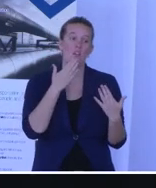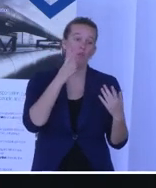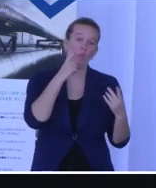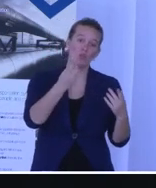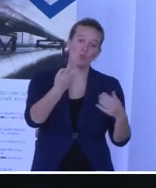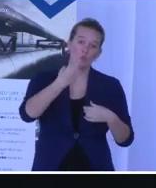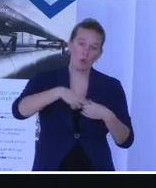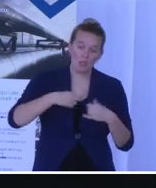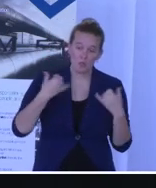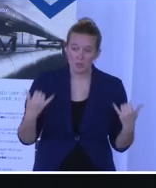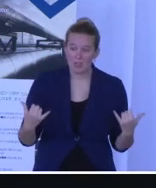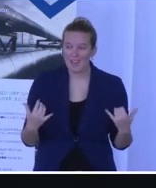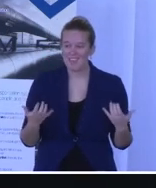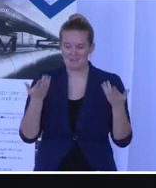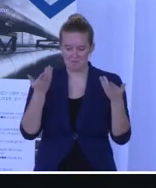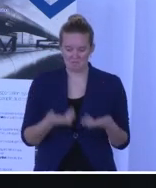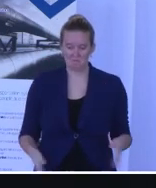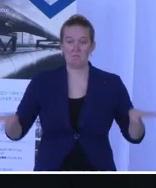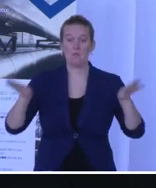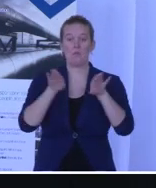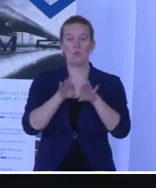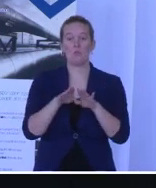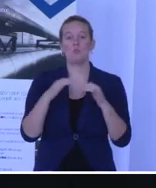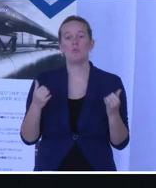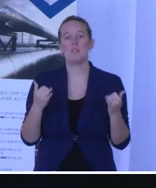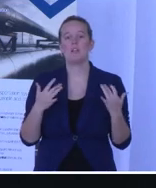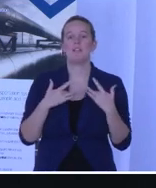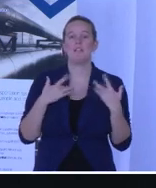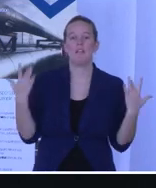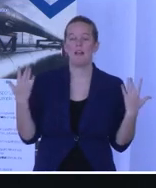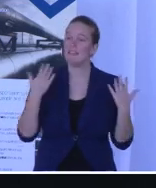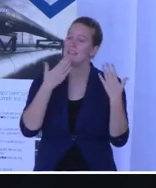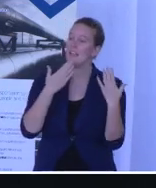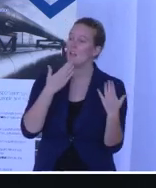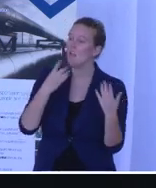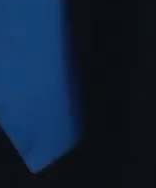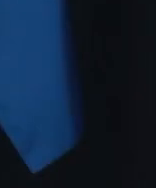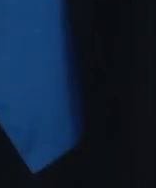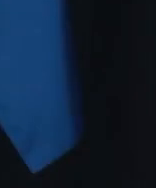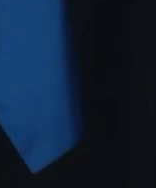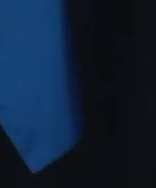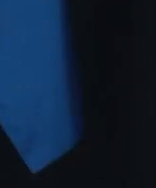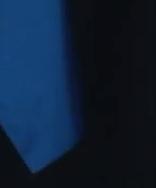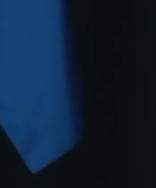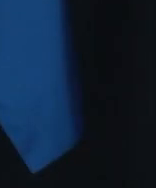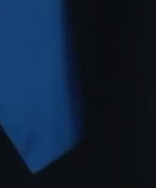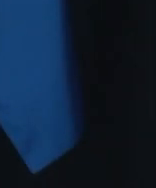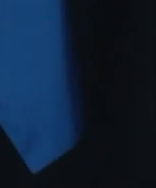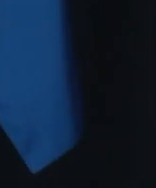us. And this concludes our program. Thank you for being here with us today.